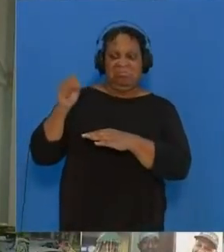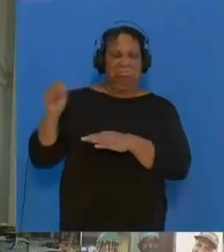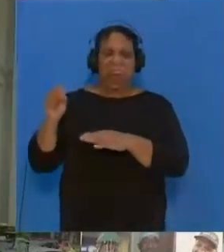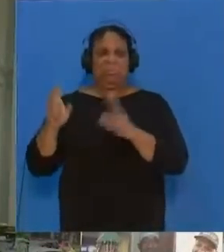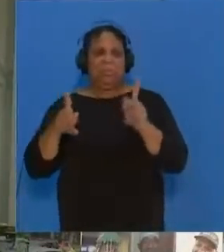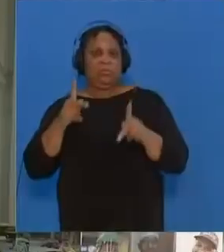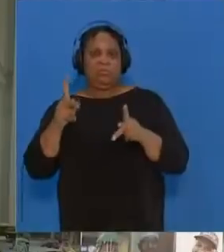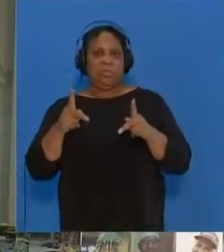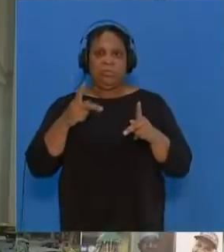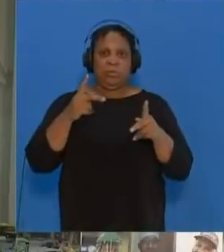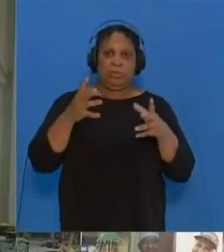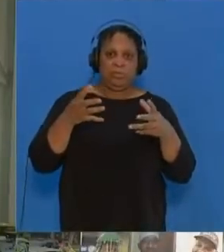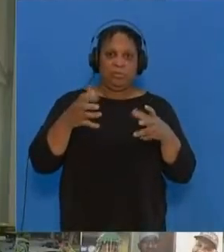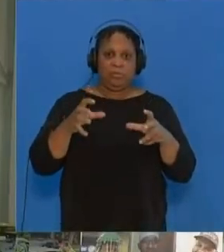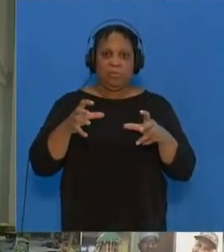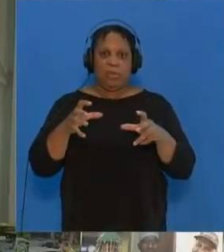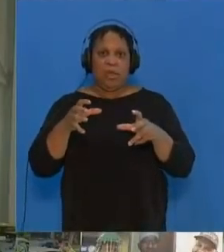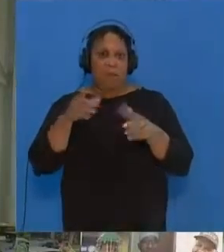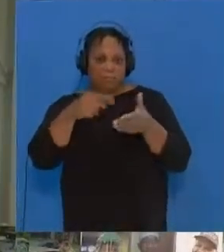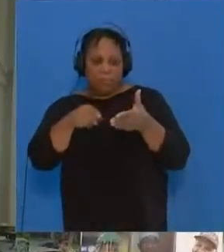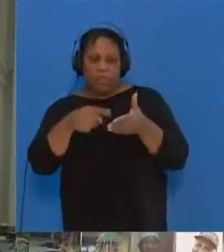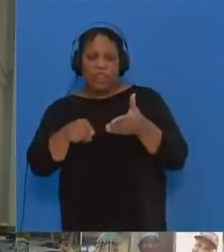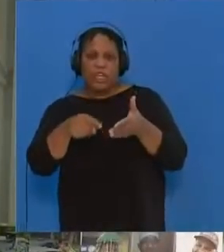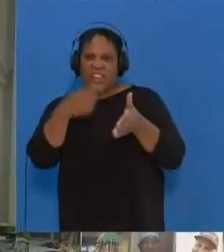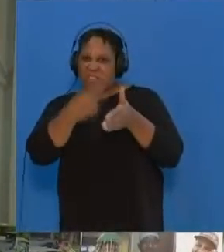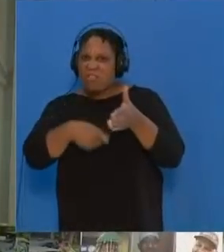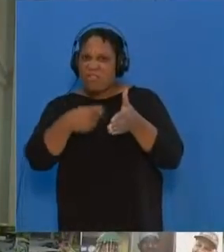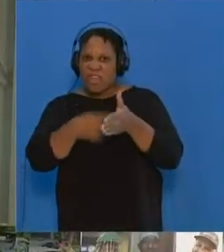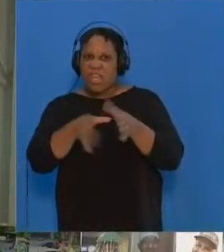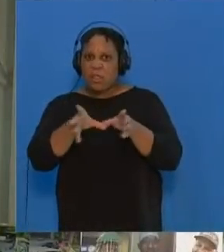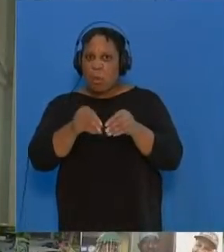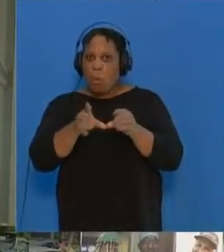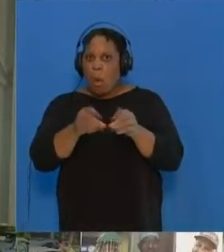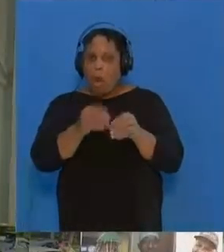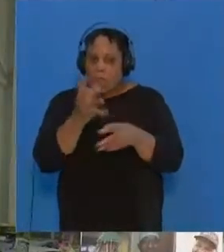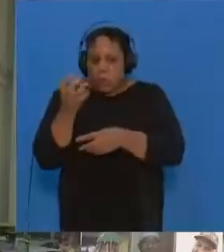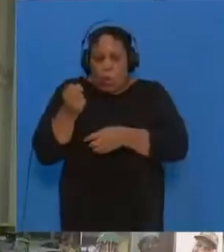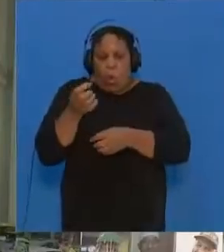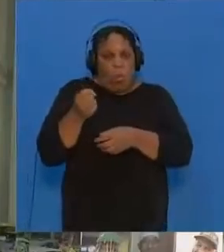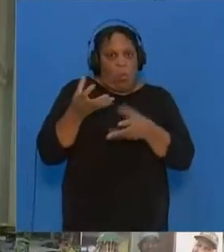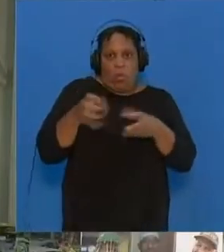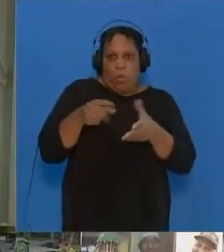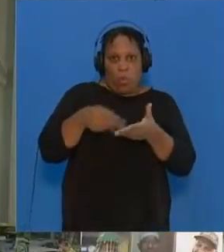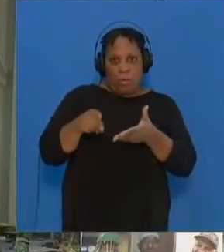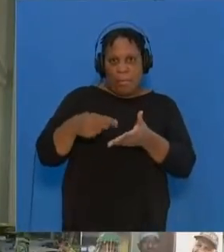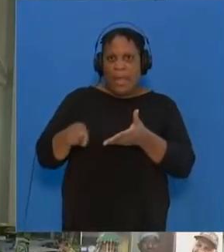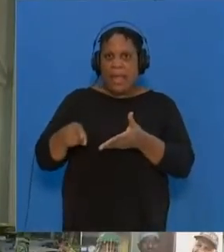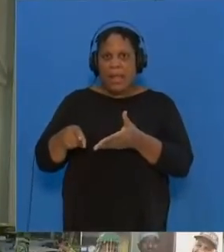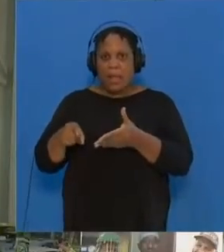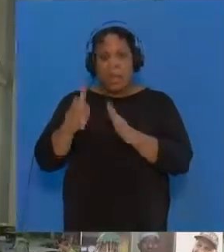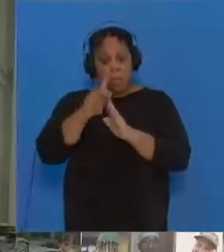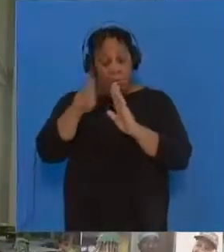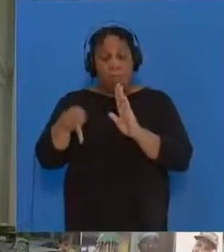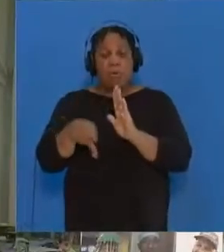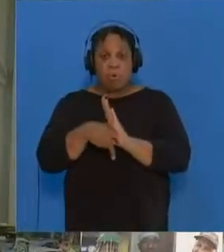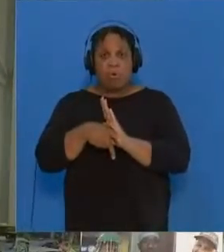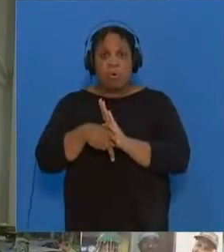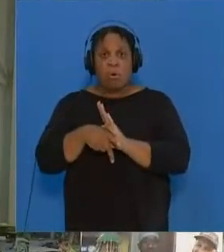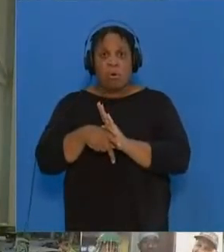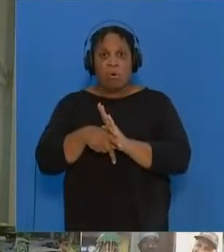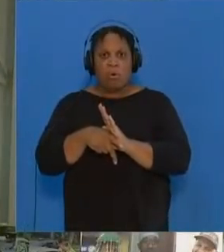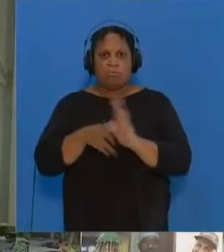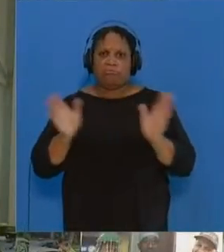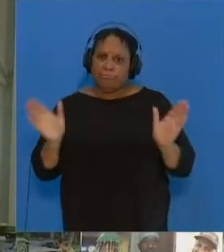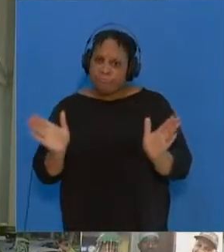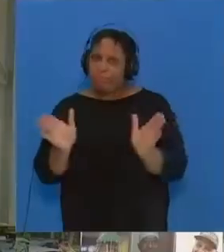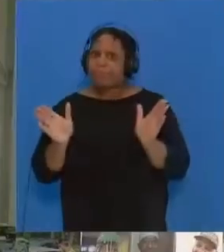their feet and with their wallets, and they're not coming. And that the protocols are prompting a